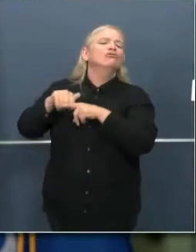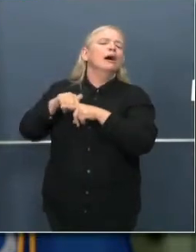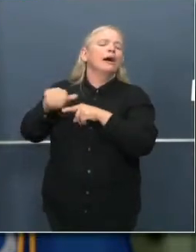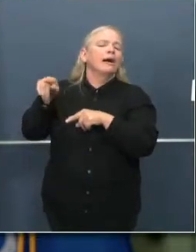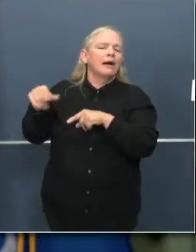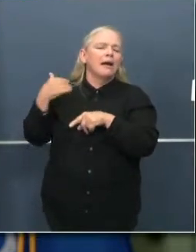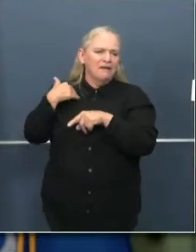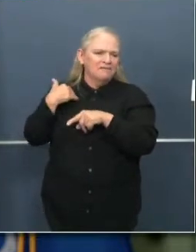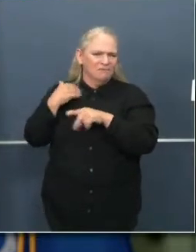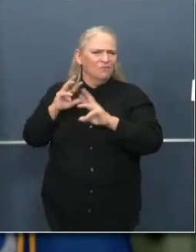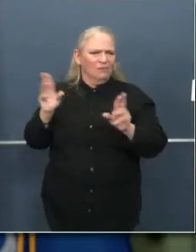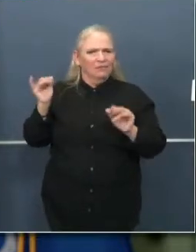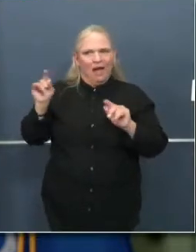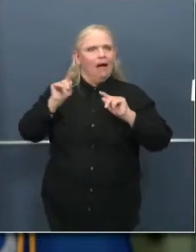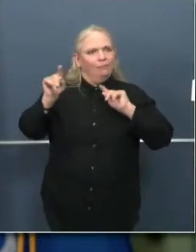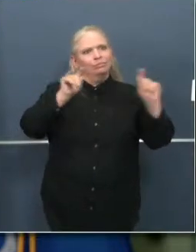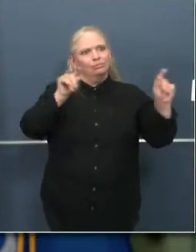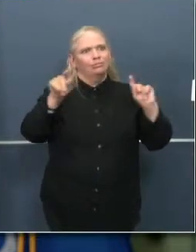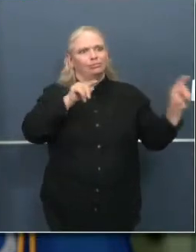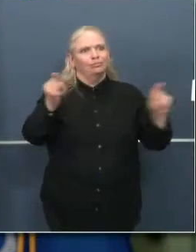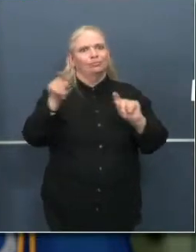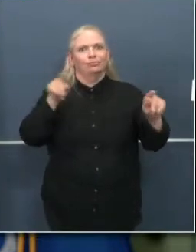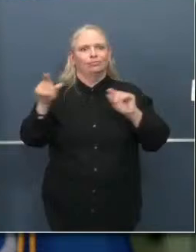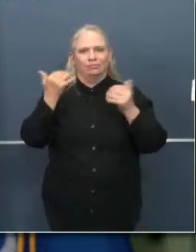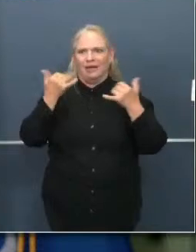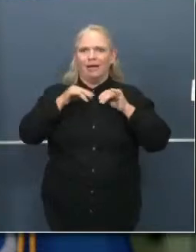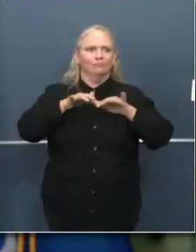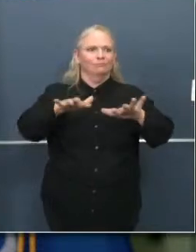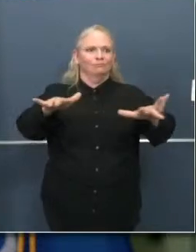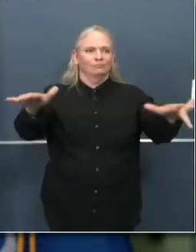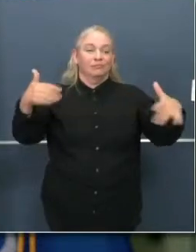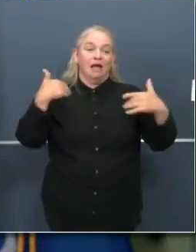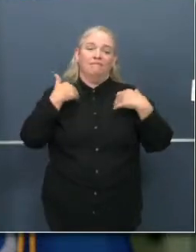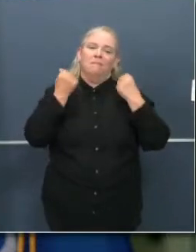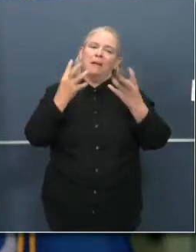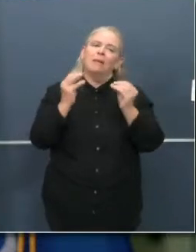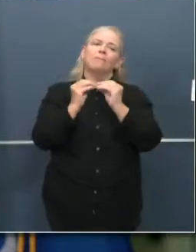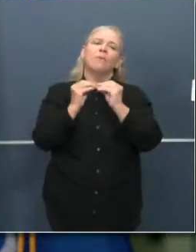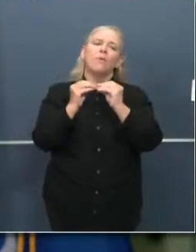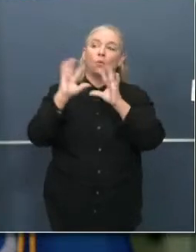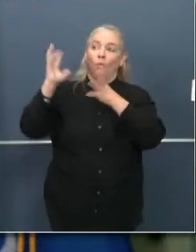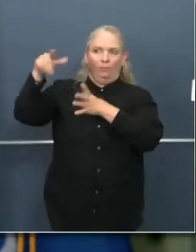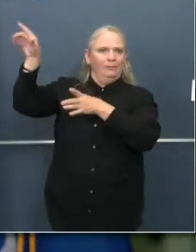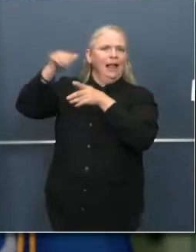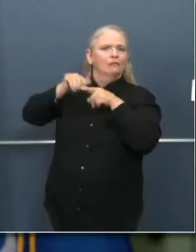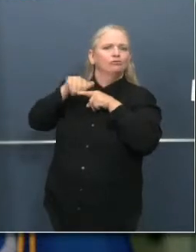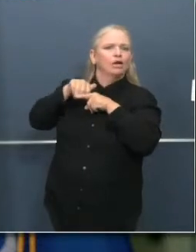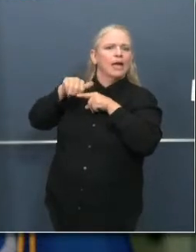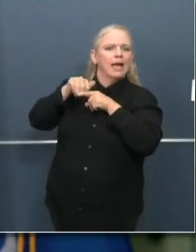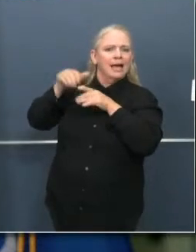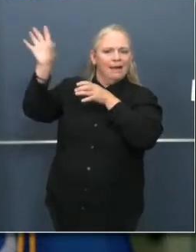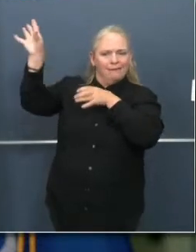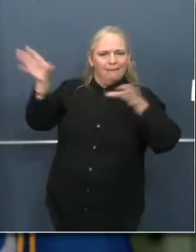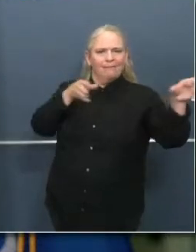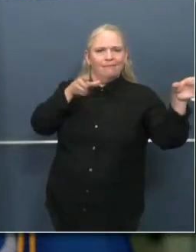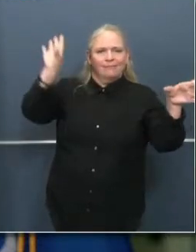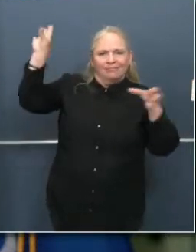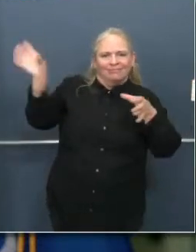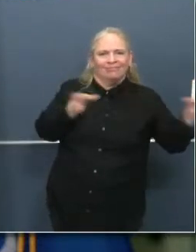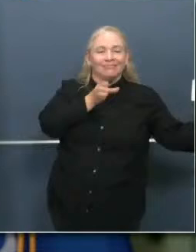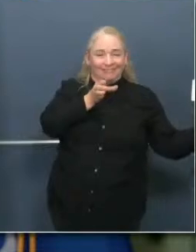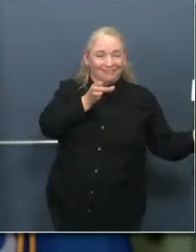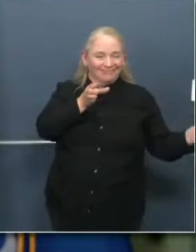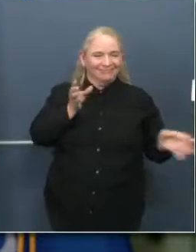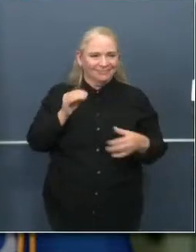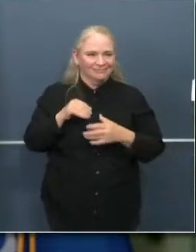want to continue to see more contact tracing. We're doing PSAs in a culturally competent way with trusted messengers. I